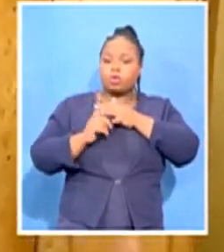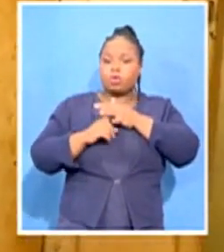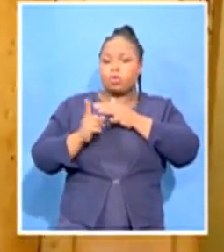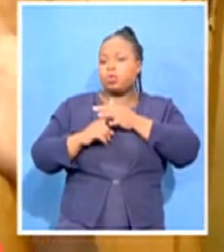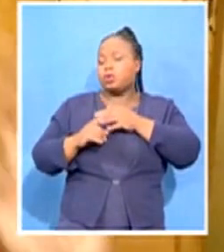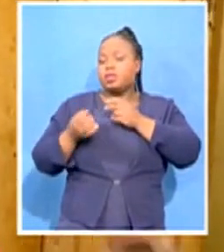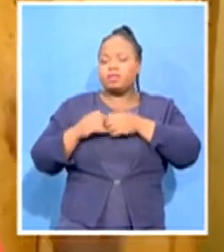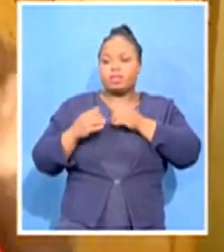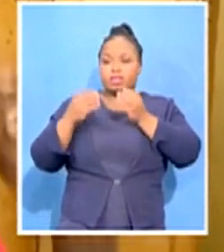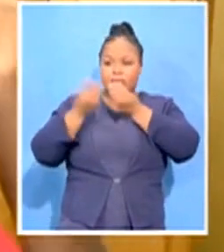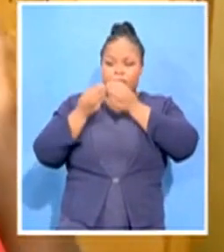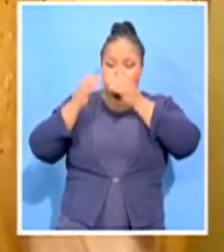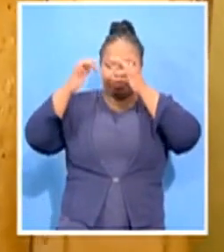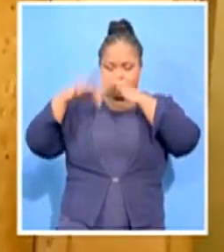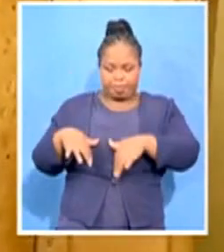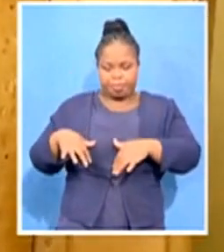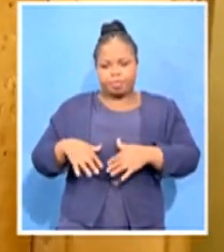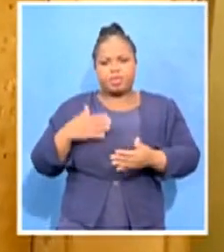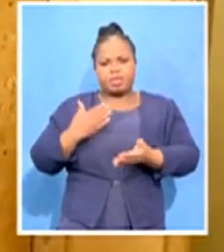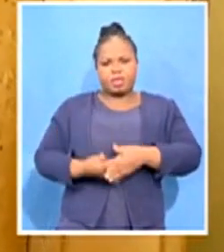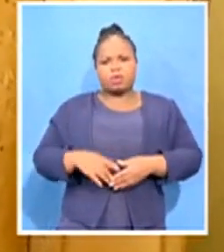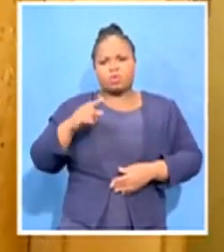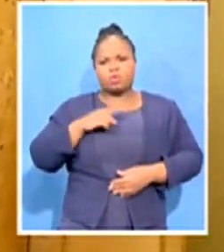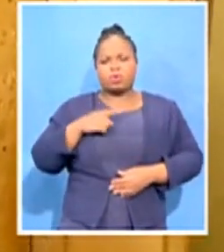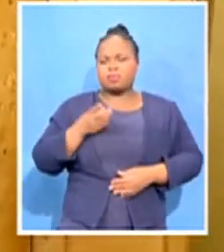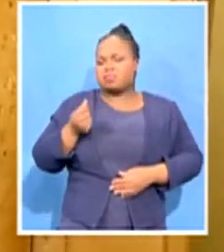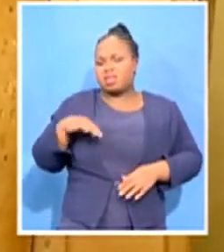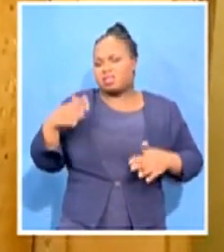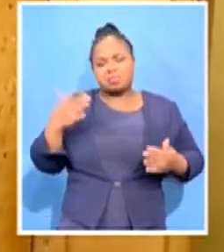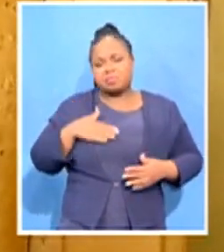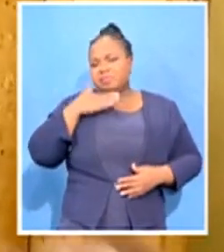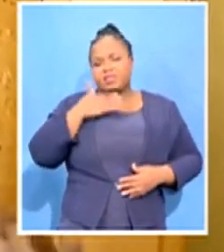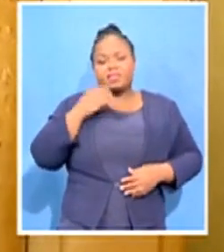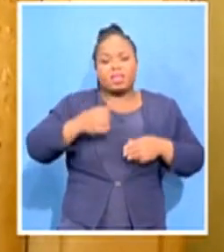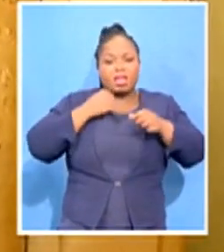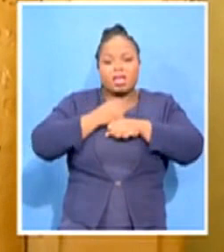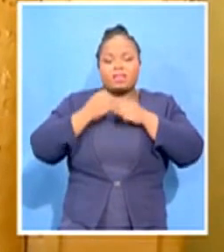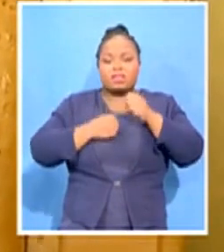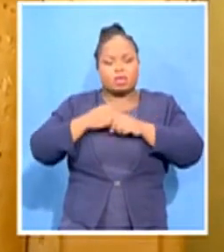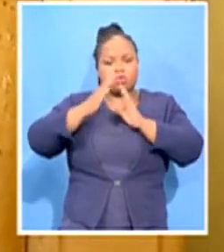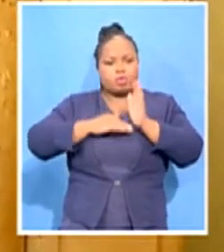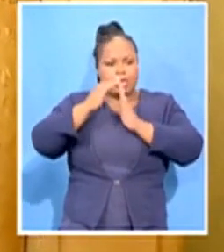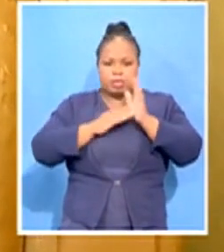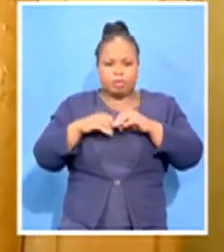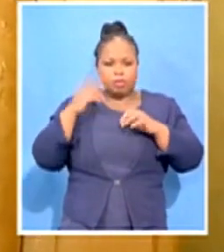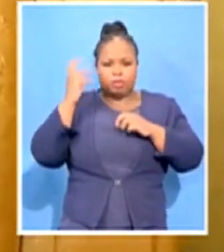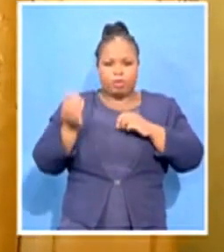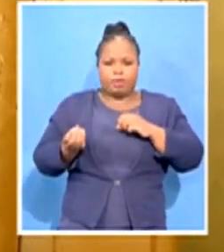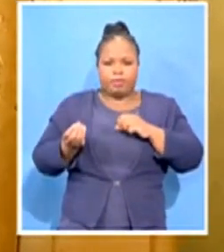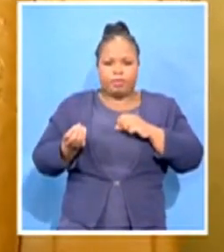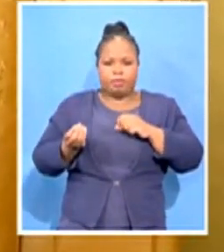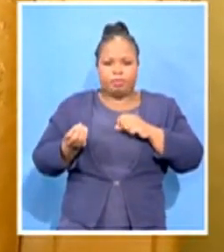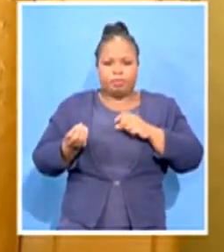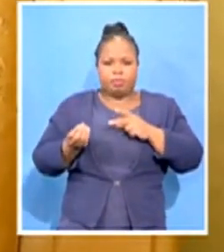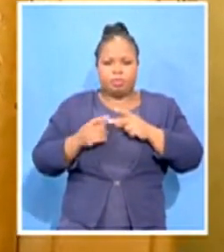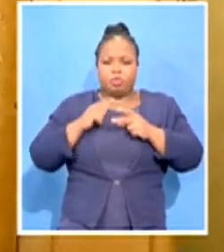have money to paint it every year, it's hurt, I'm unemployed, I don't